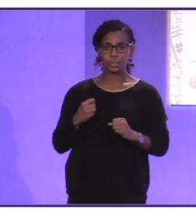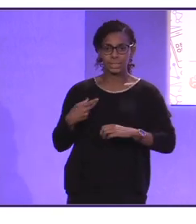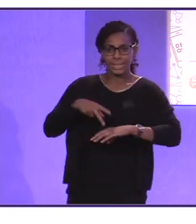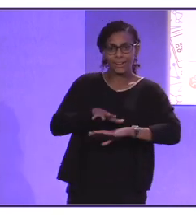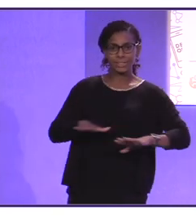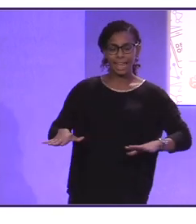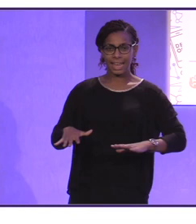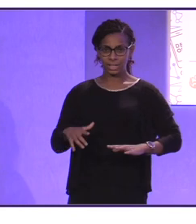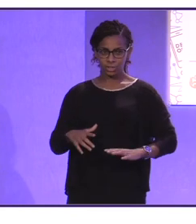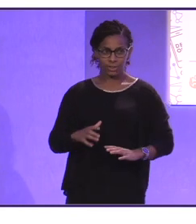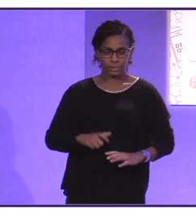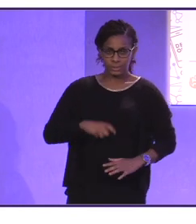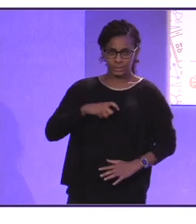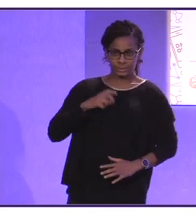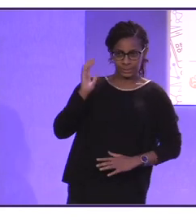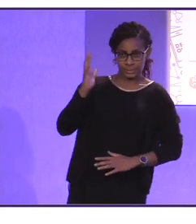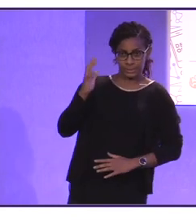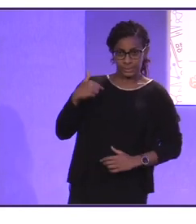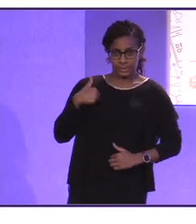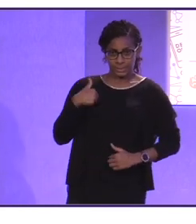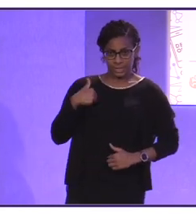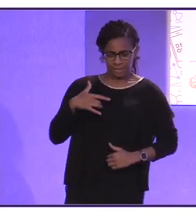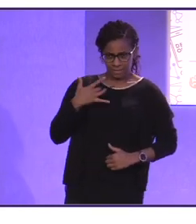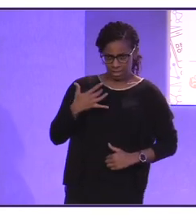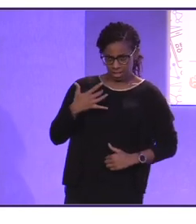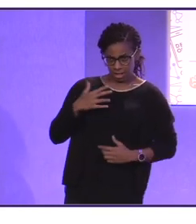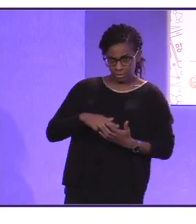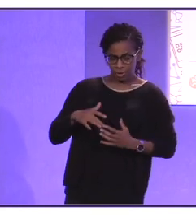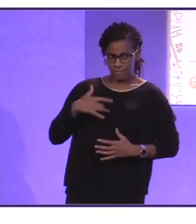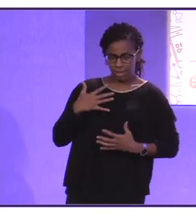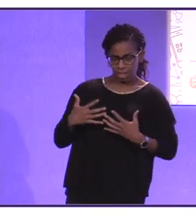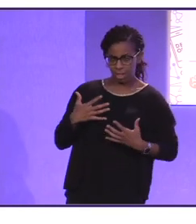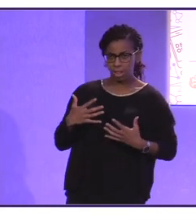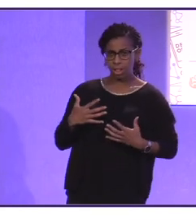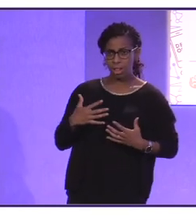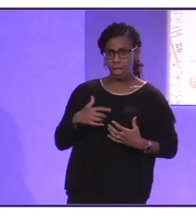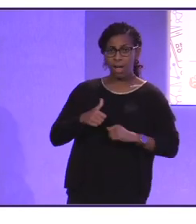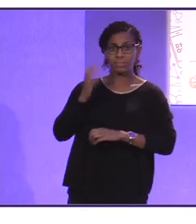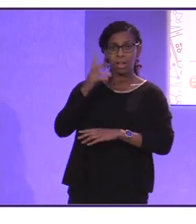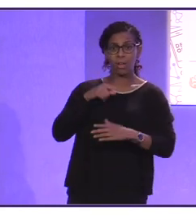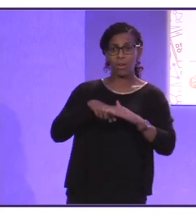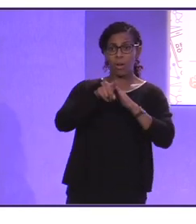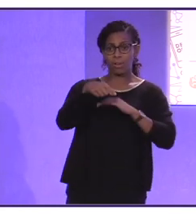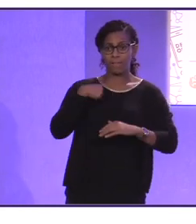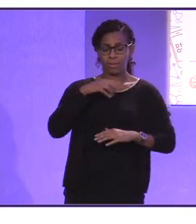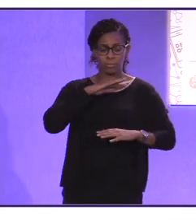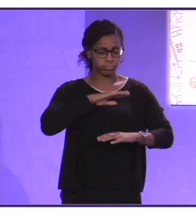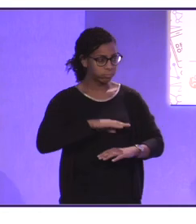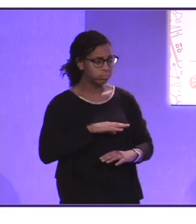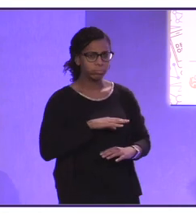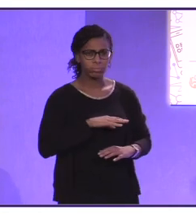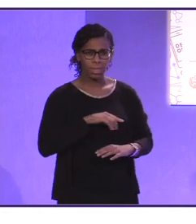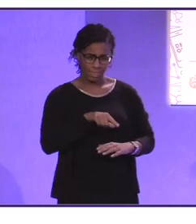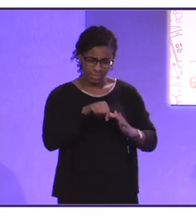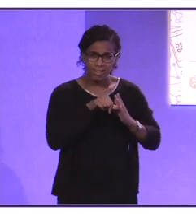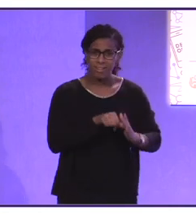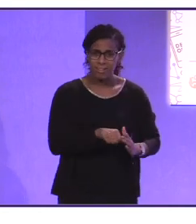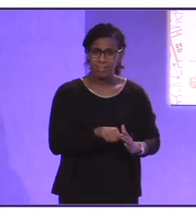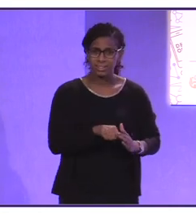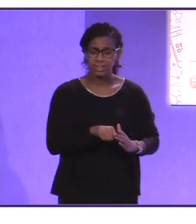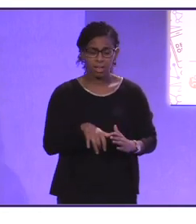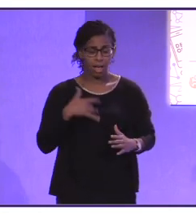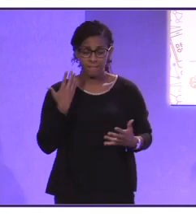certainly not natural for me. And afterwards, I slump down. And the slump down can be really, really hard for a couple of days. I'm in a